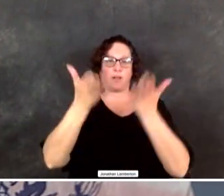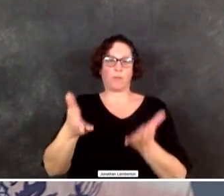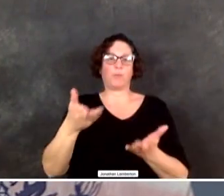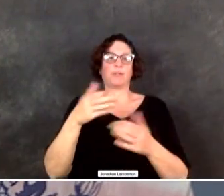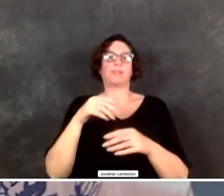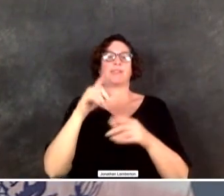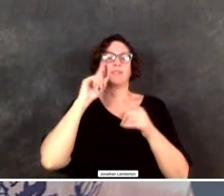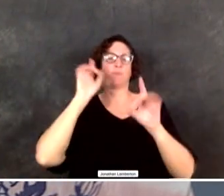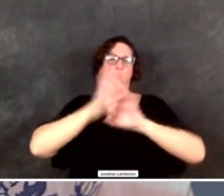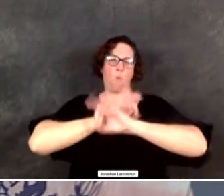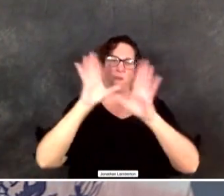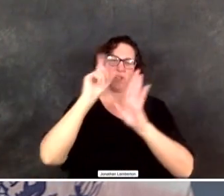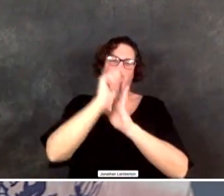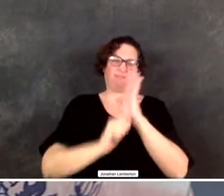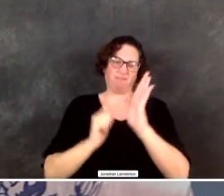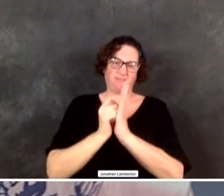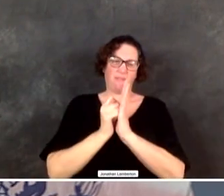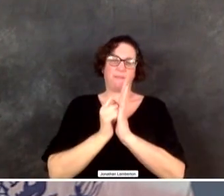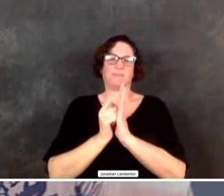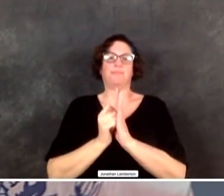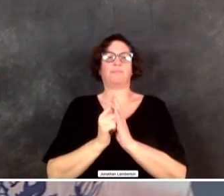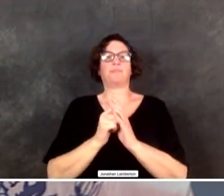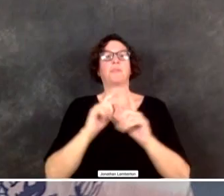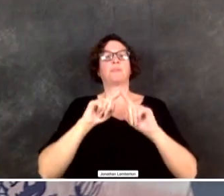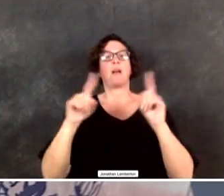am so proud of all of you